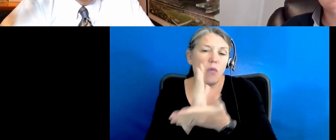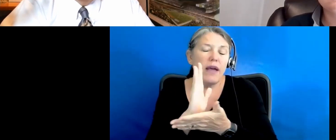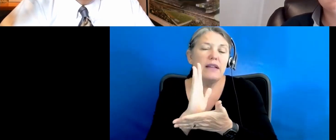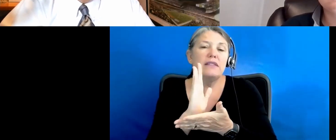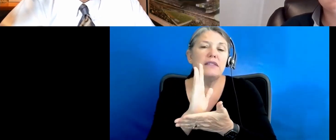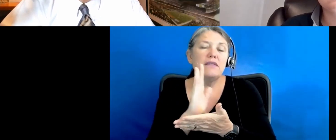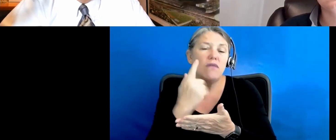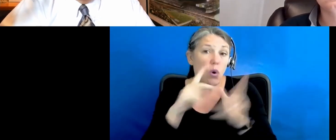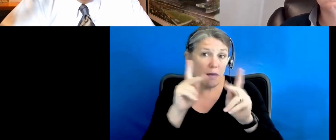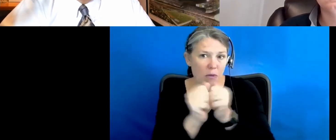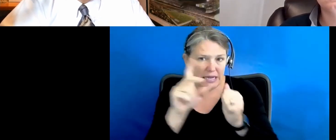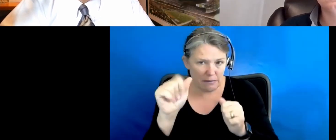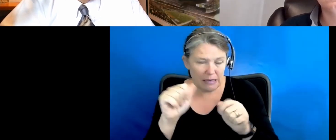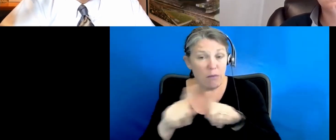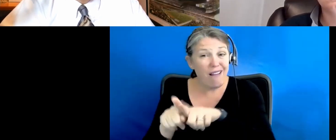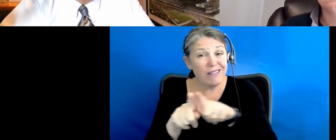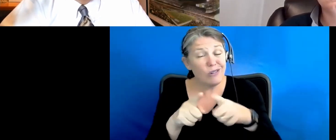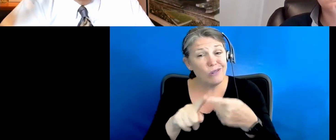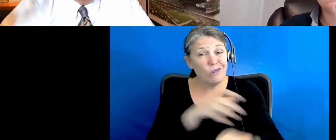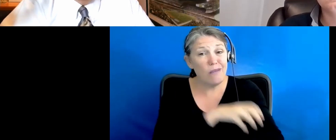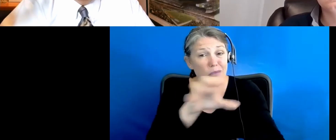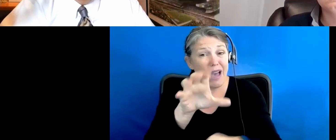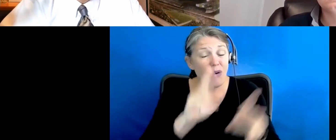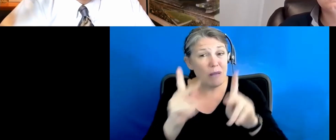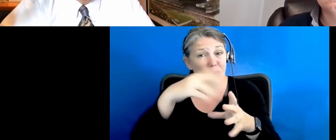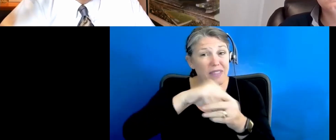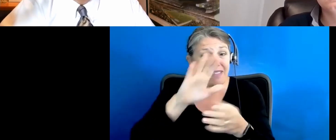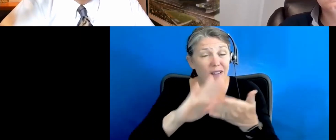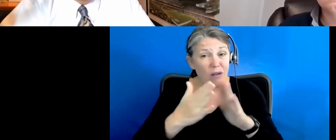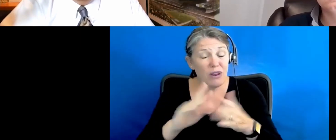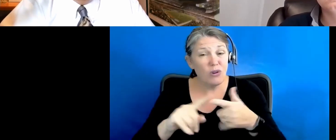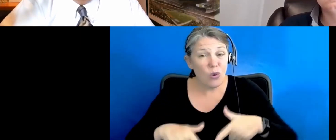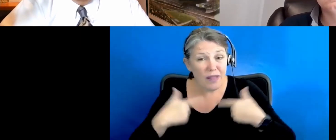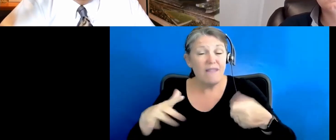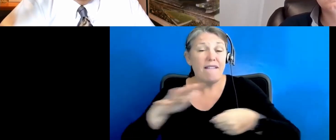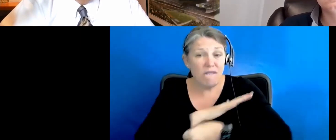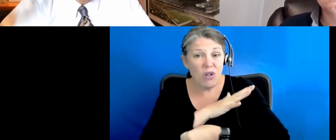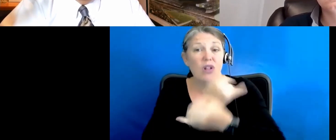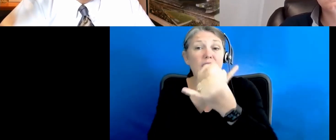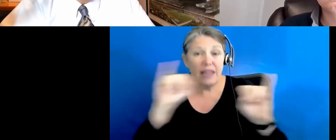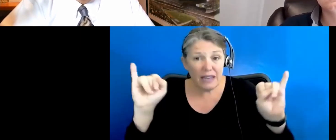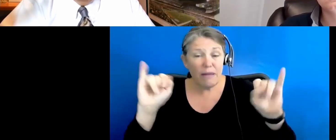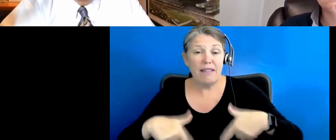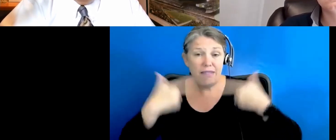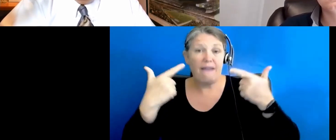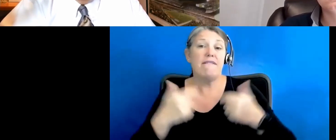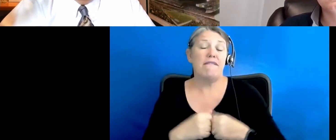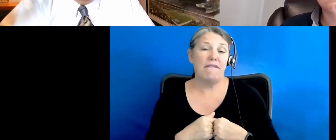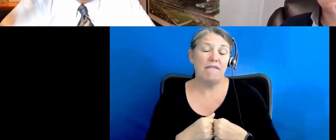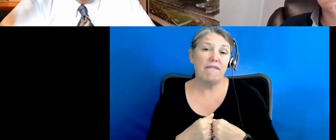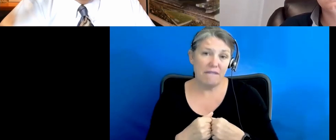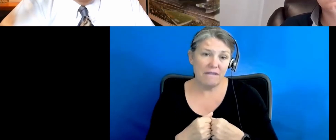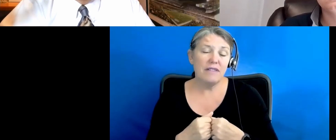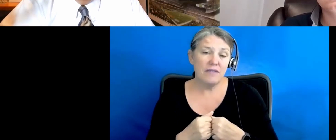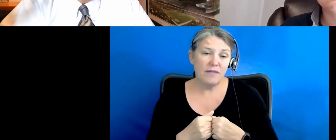but also to empower people with disabilities within their community to live a full and independent life,